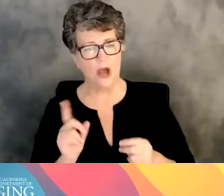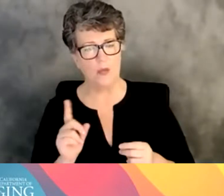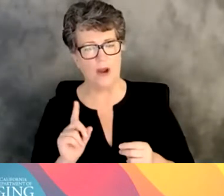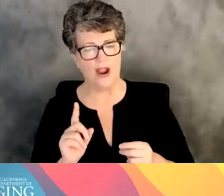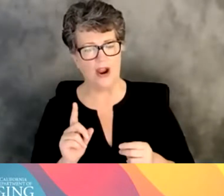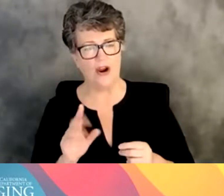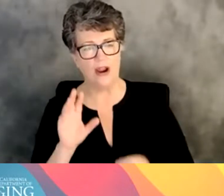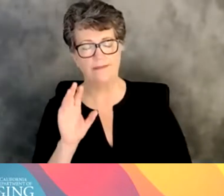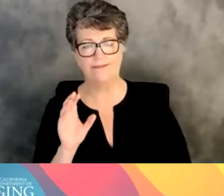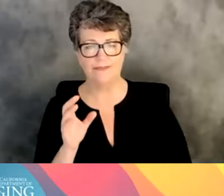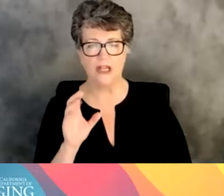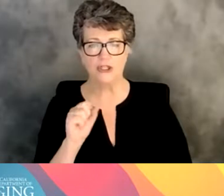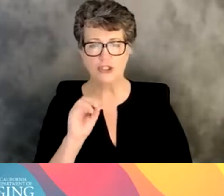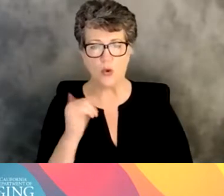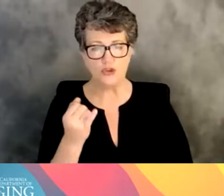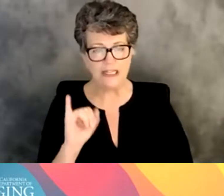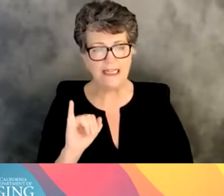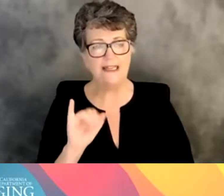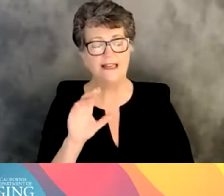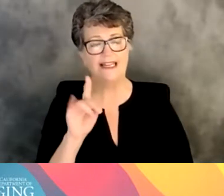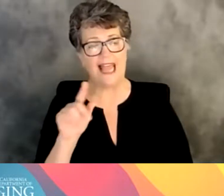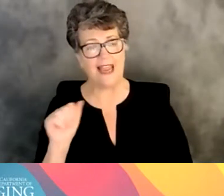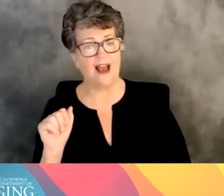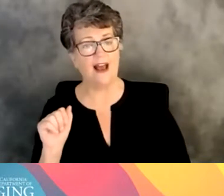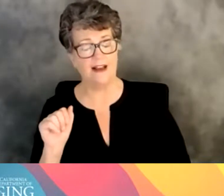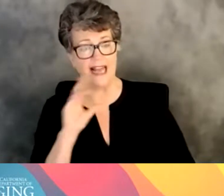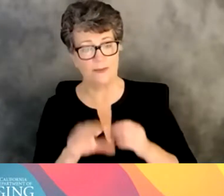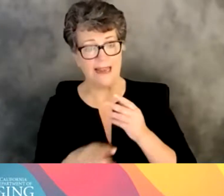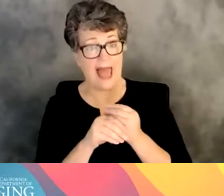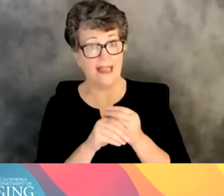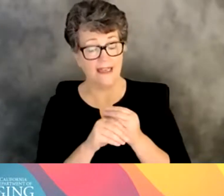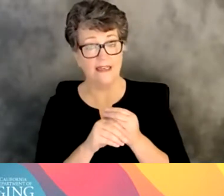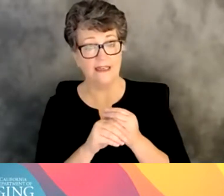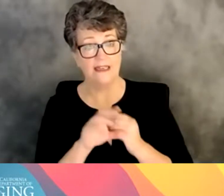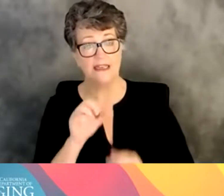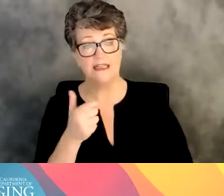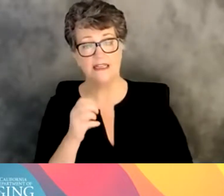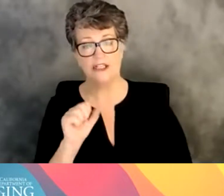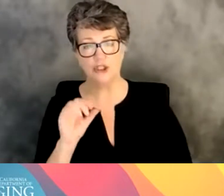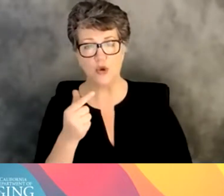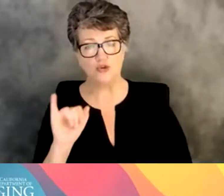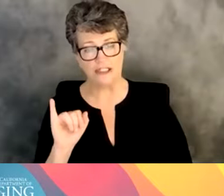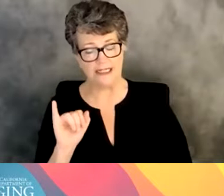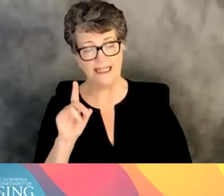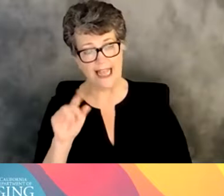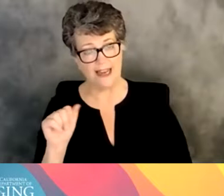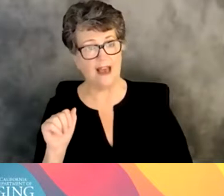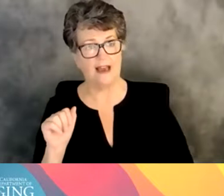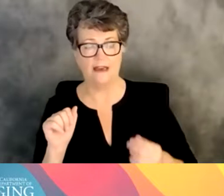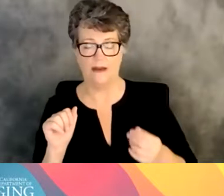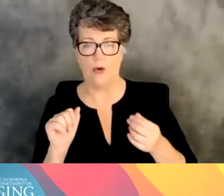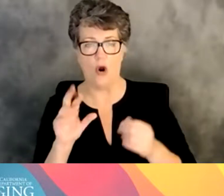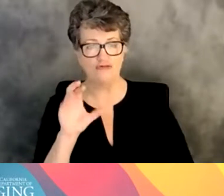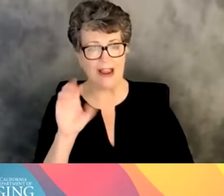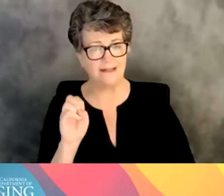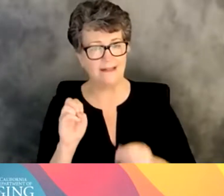data or race data or has been added in. There's some of those equity intersections that you could provide some updates.